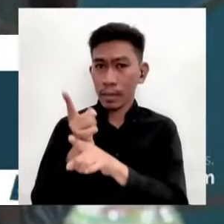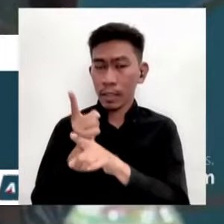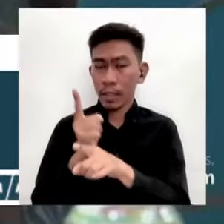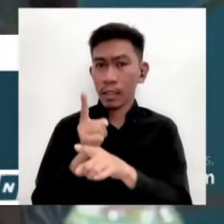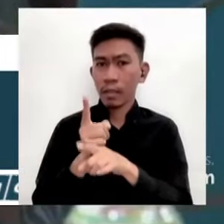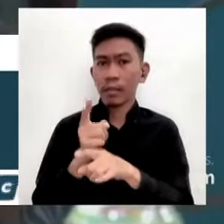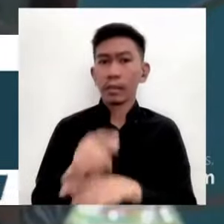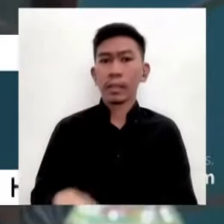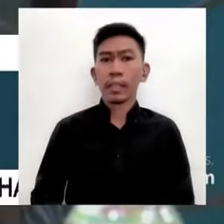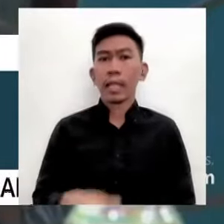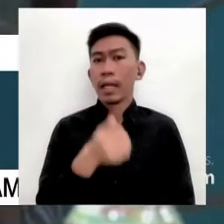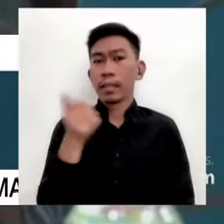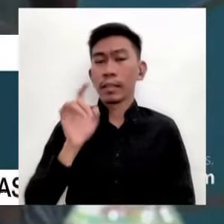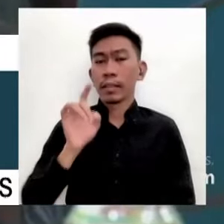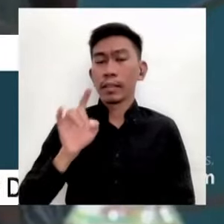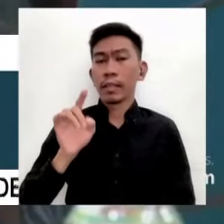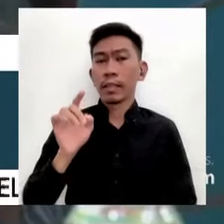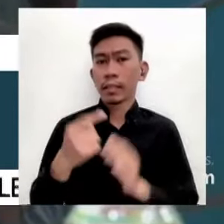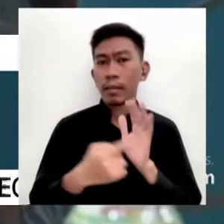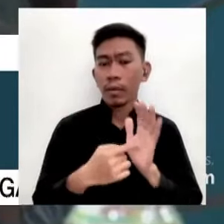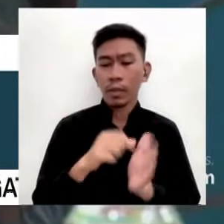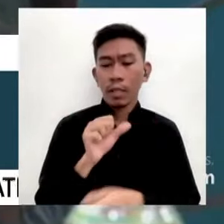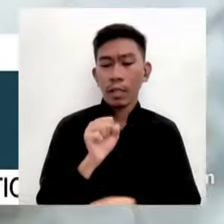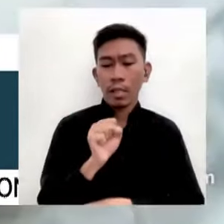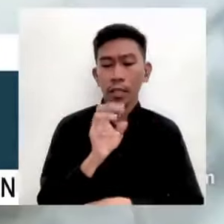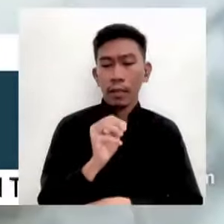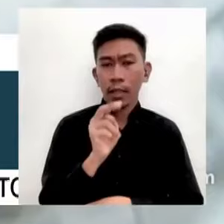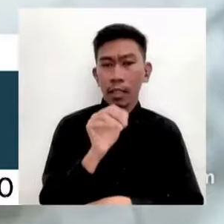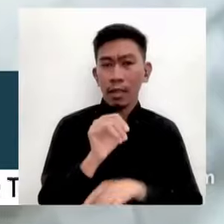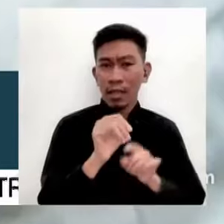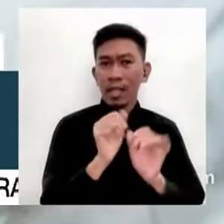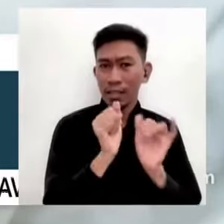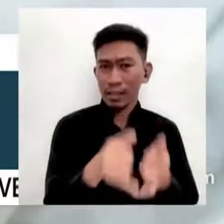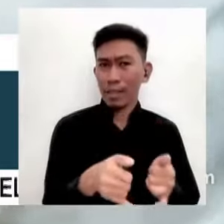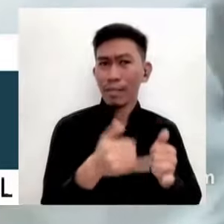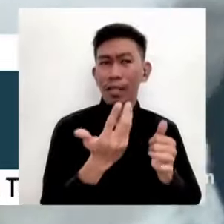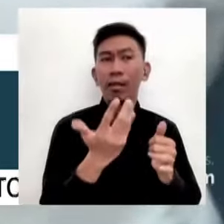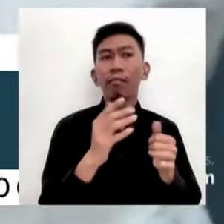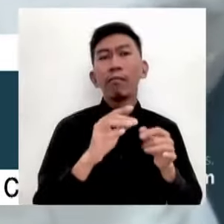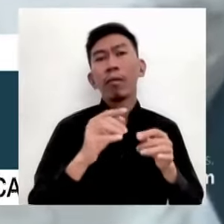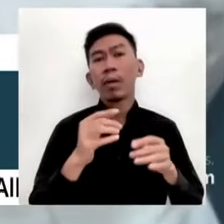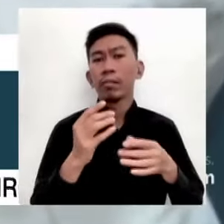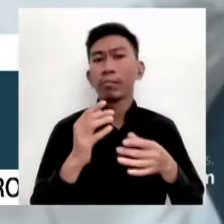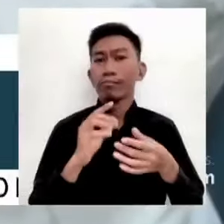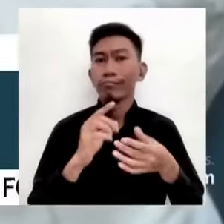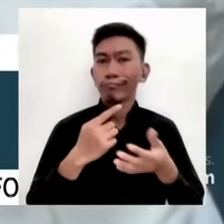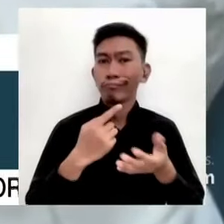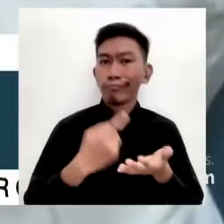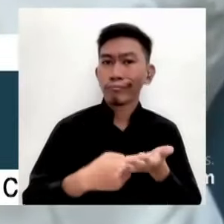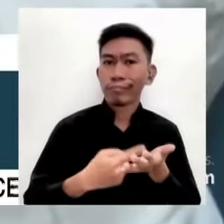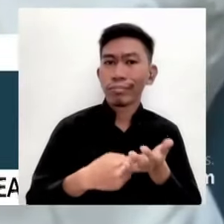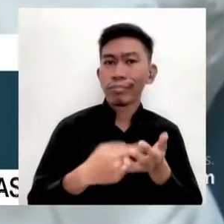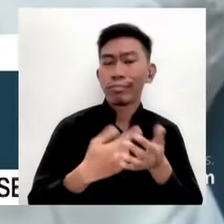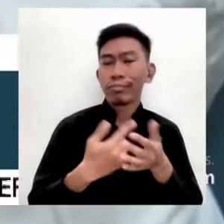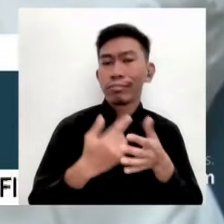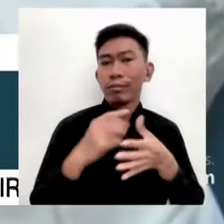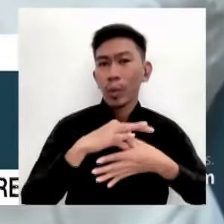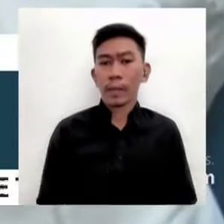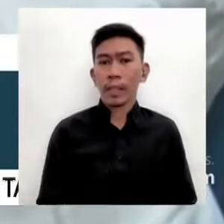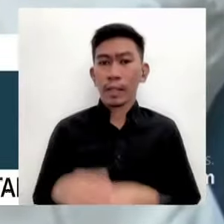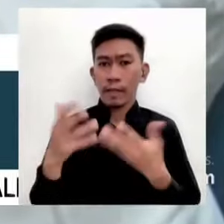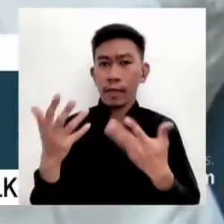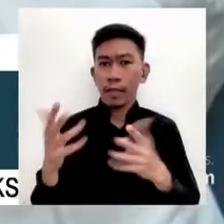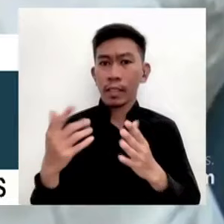nitong SMNI, na the same pa rin naman po yung content. We had a preliminary discussion with the MTRCB,